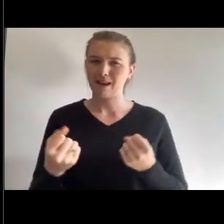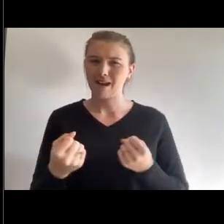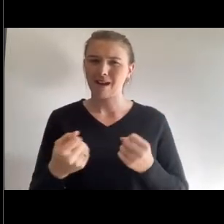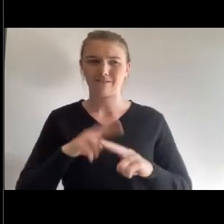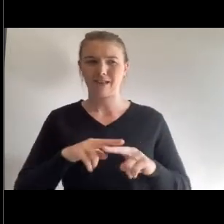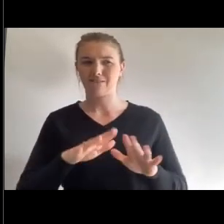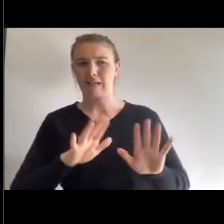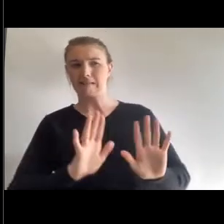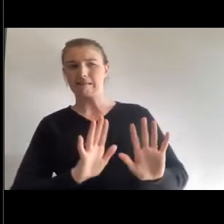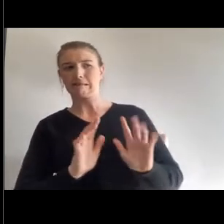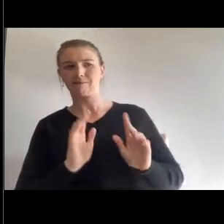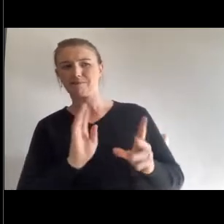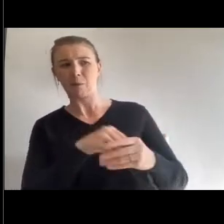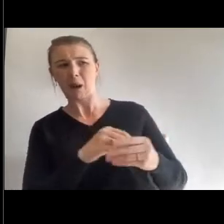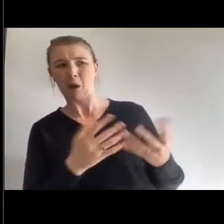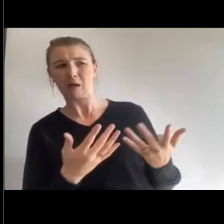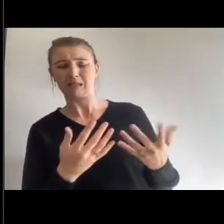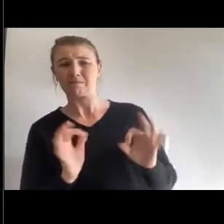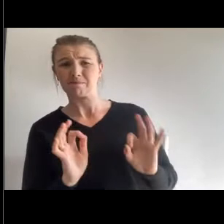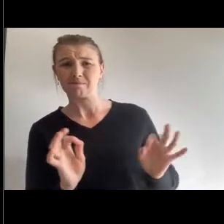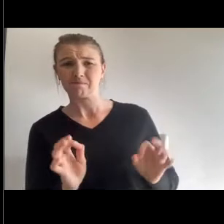So if we move on to the next slide,